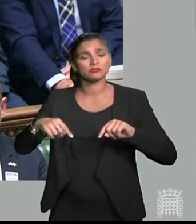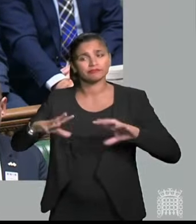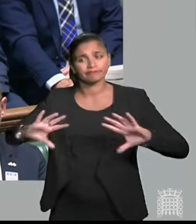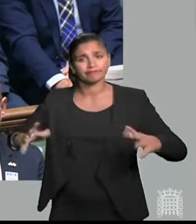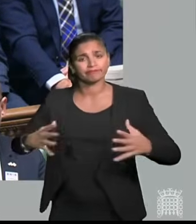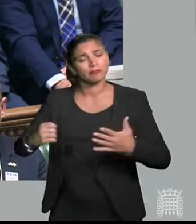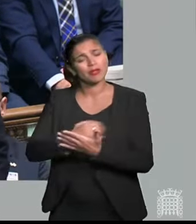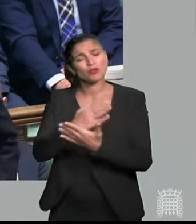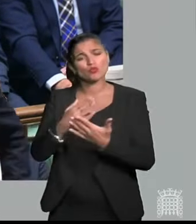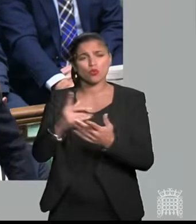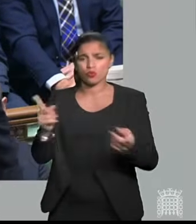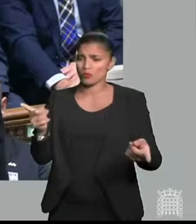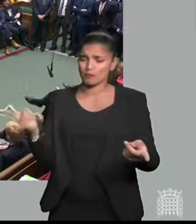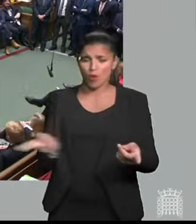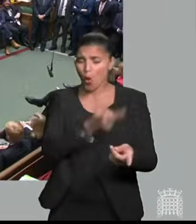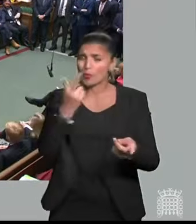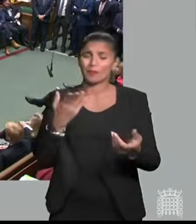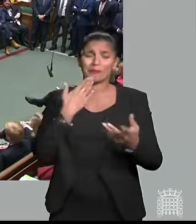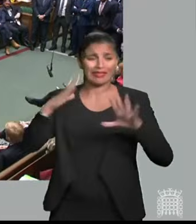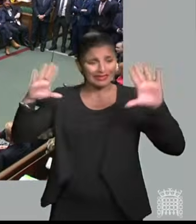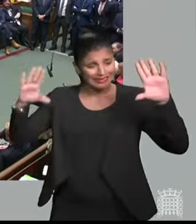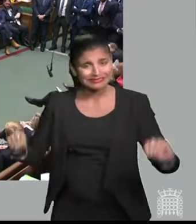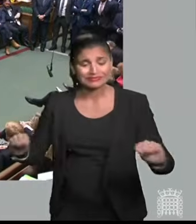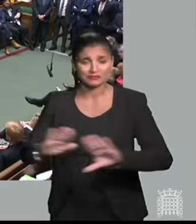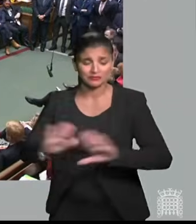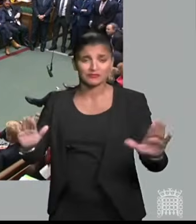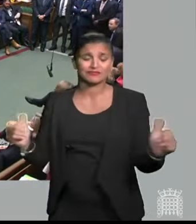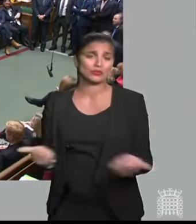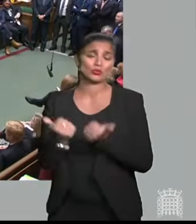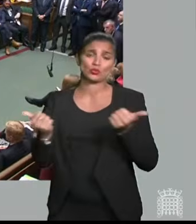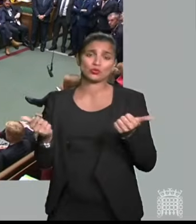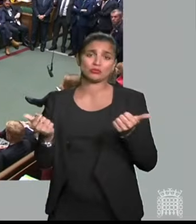immediate ceasefire in the region?